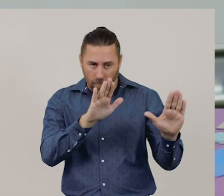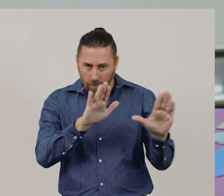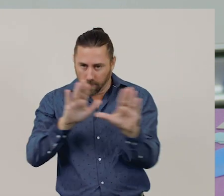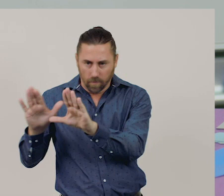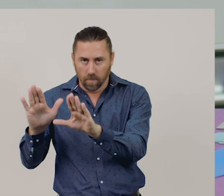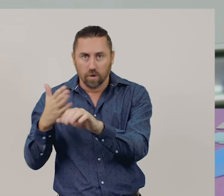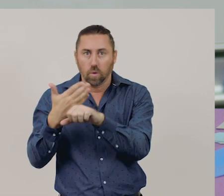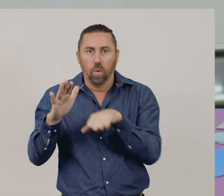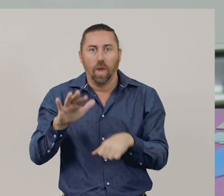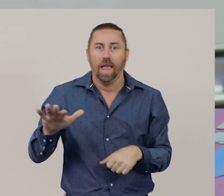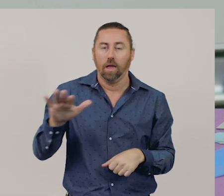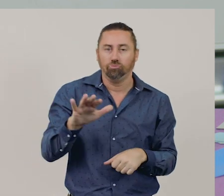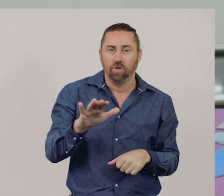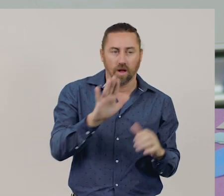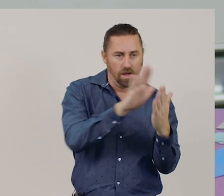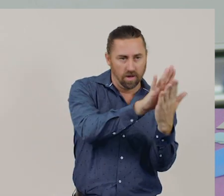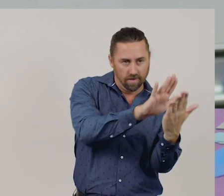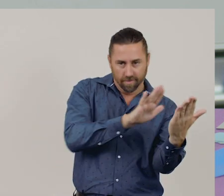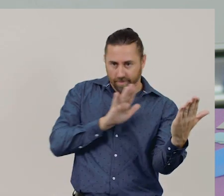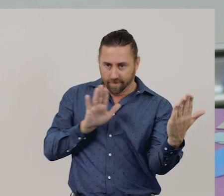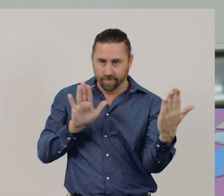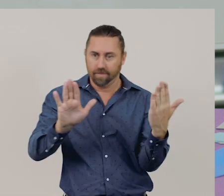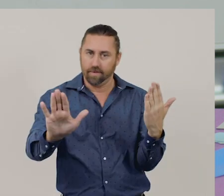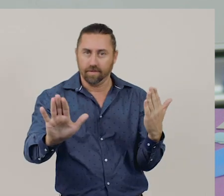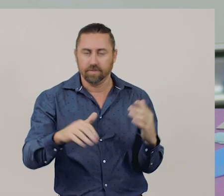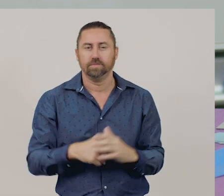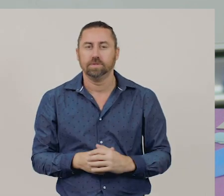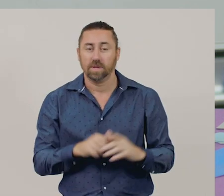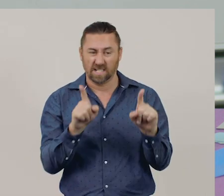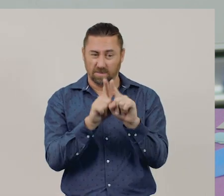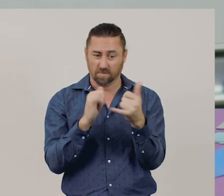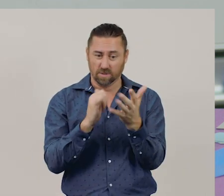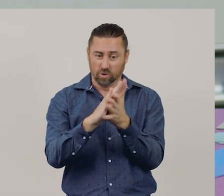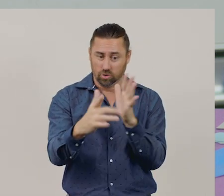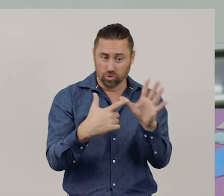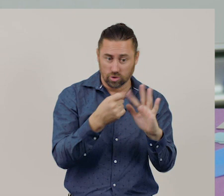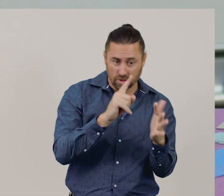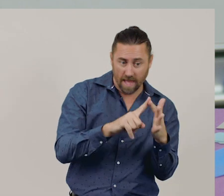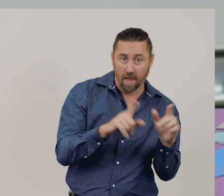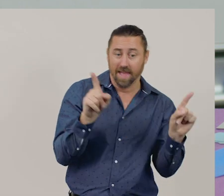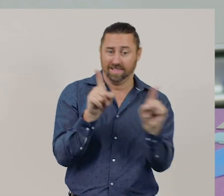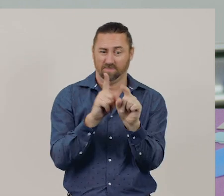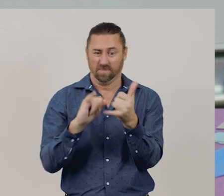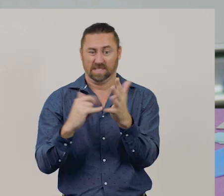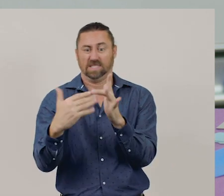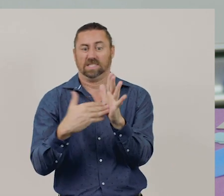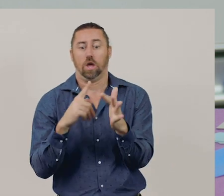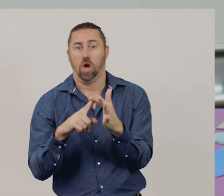a new position. The translated image is the same shape and size as the original